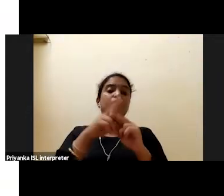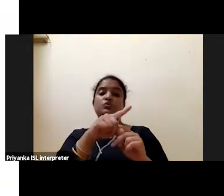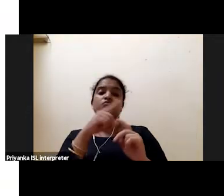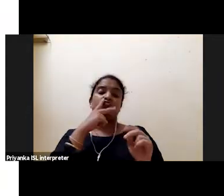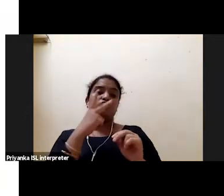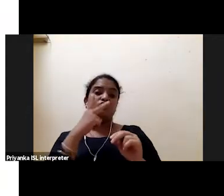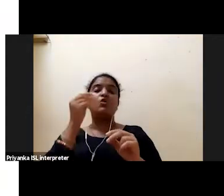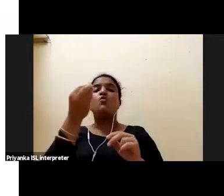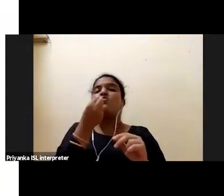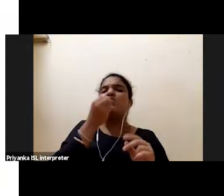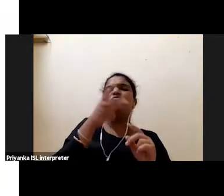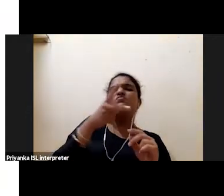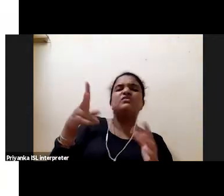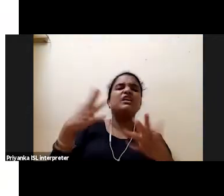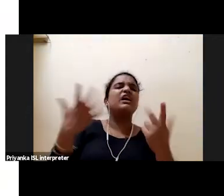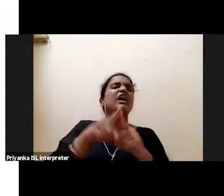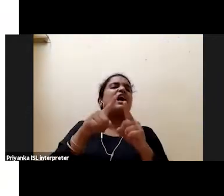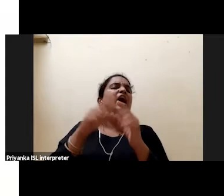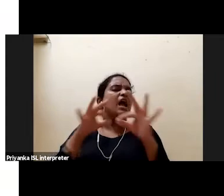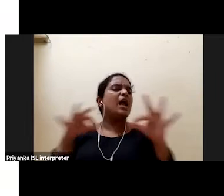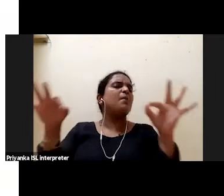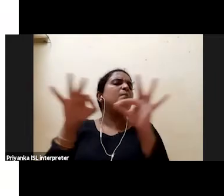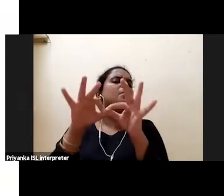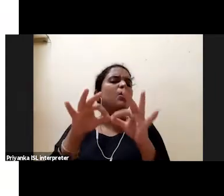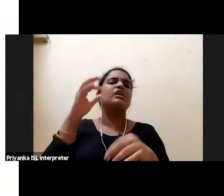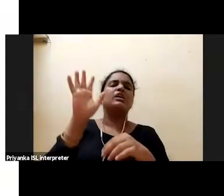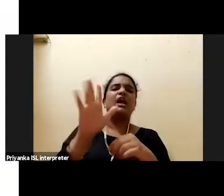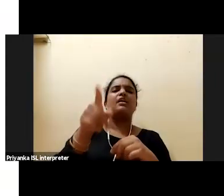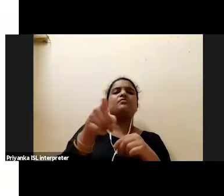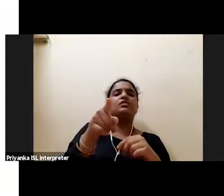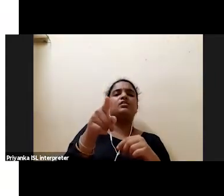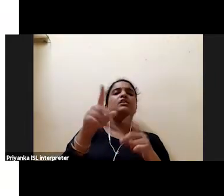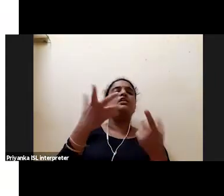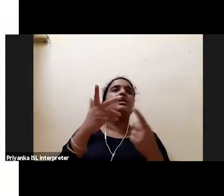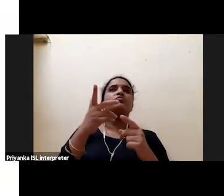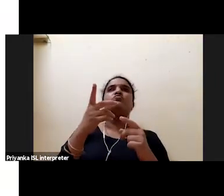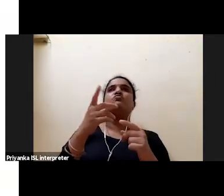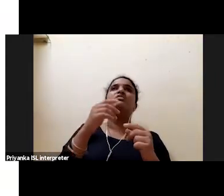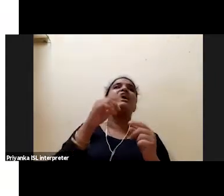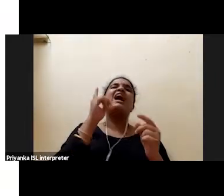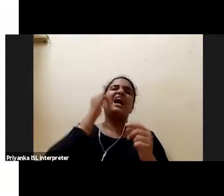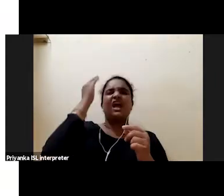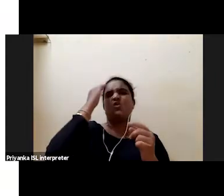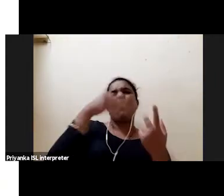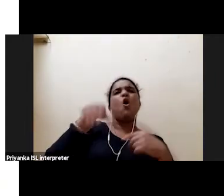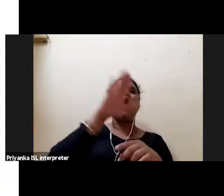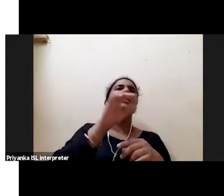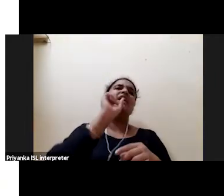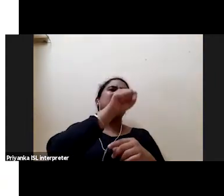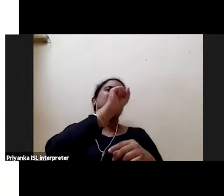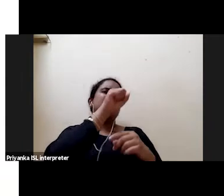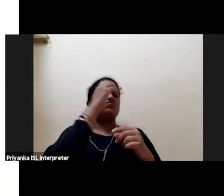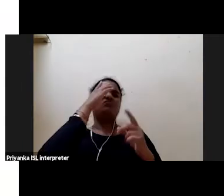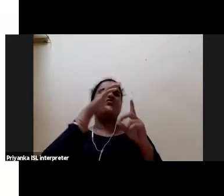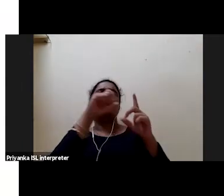food, these are some important things to remember, the don'ts, uh, because the do's you will eventually learn, but these are important